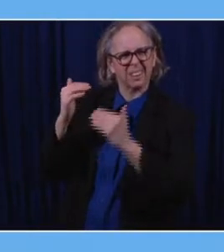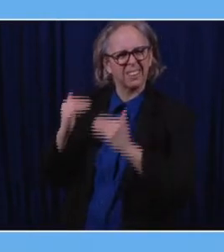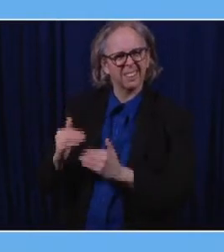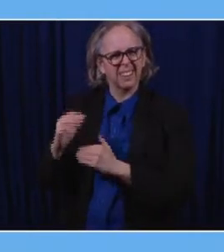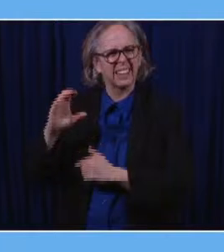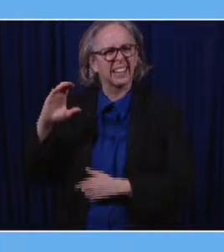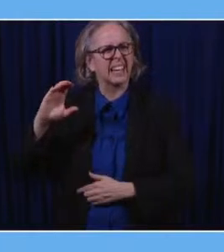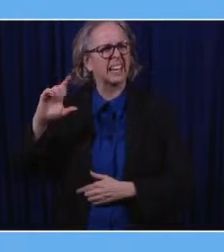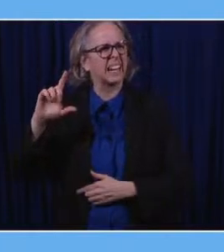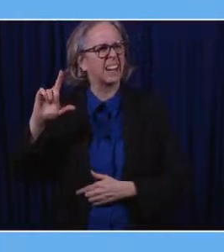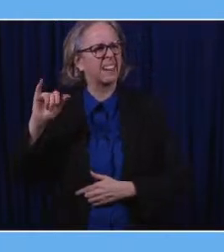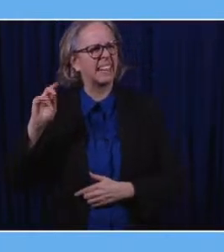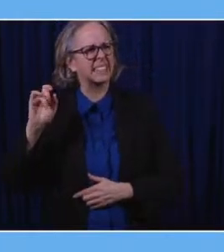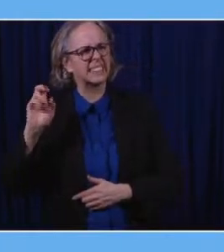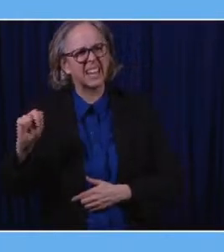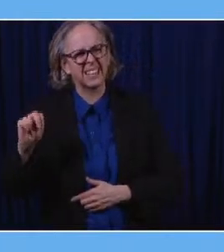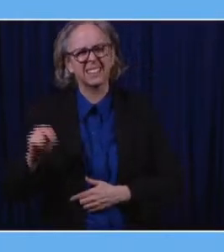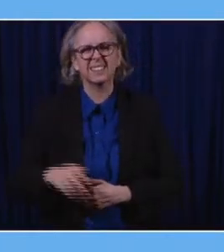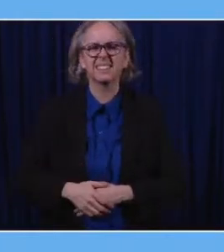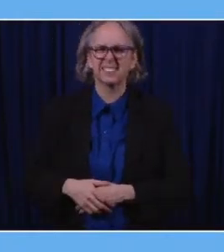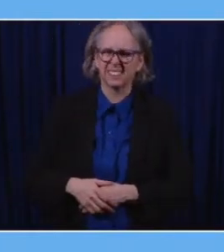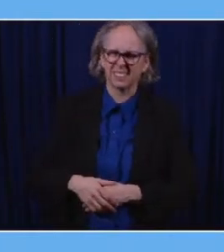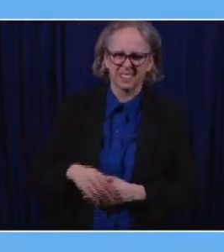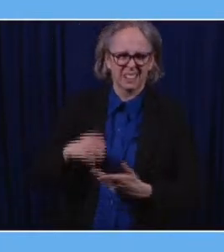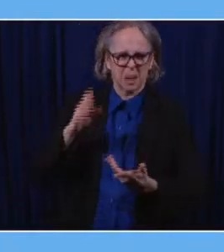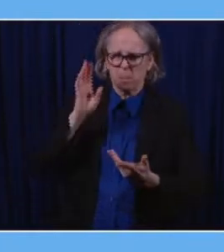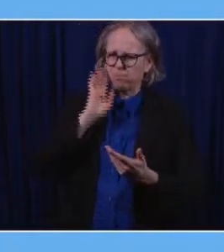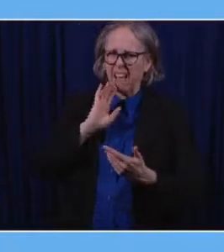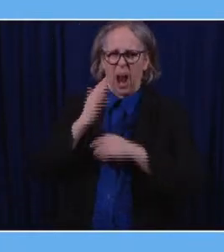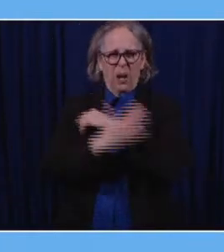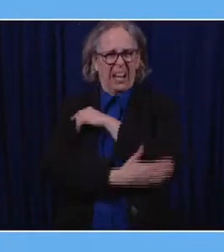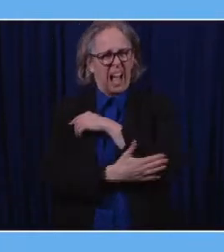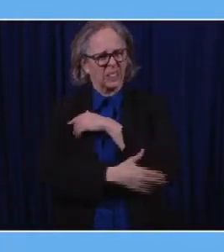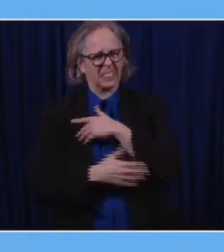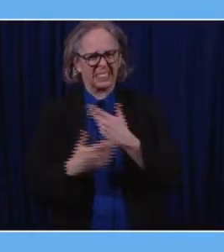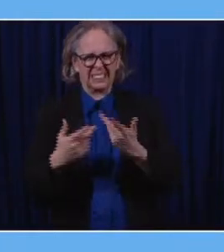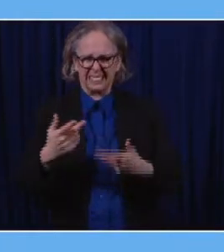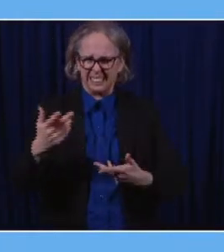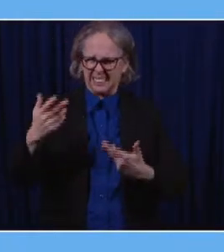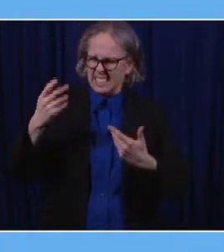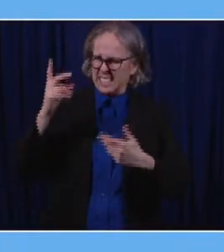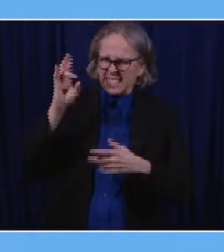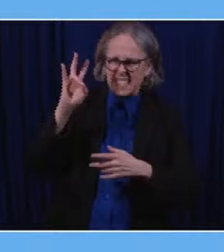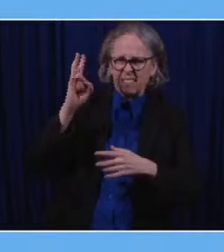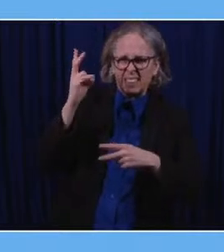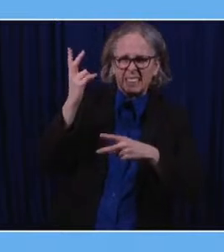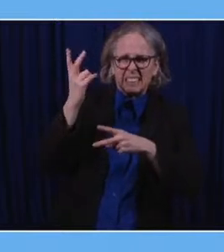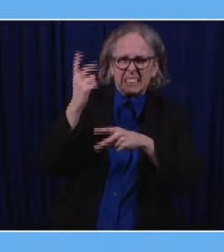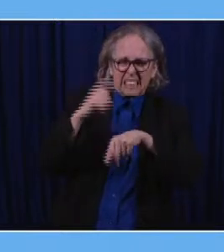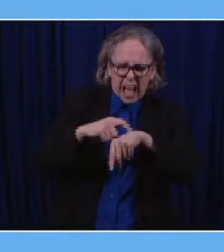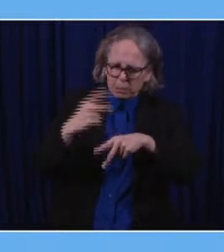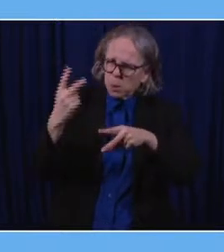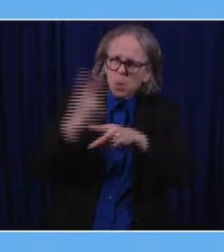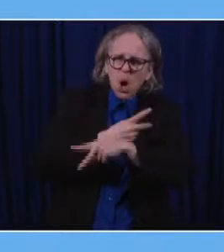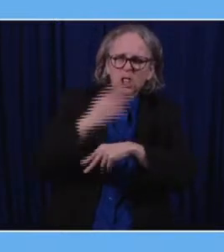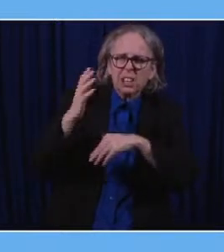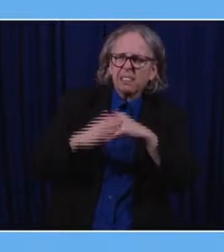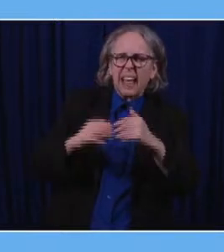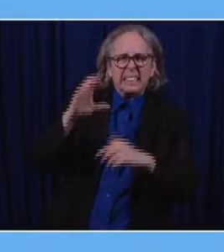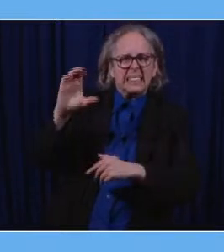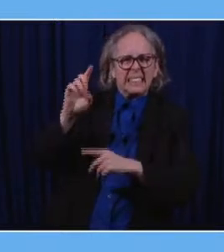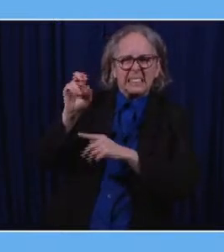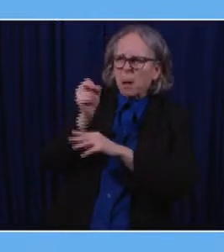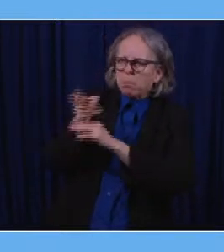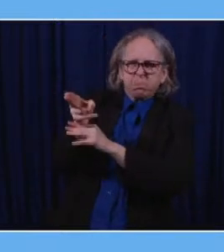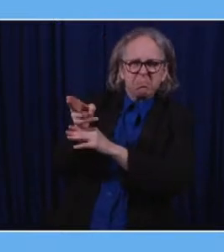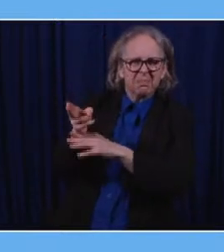take Brown County, for example, over 7 times the high incidence level. So it's very high, but